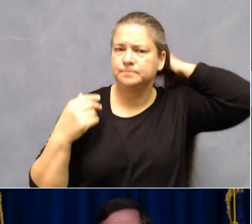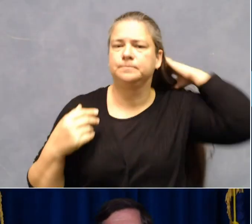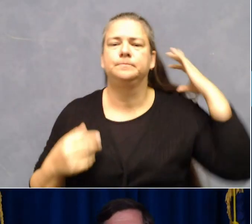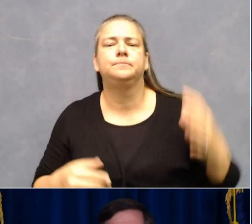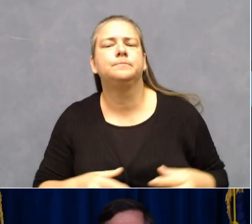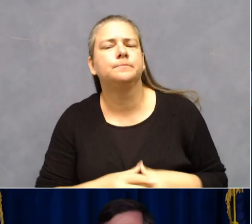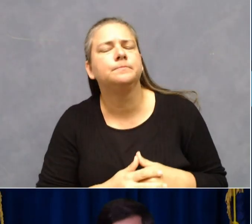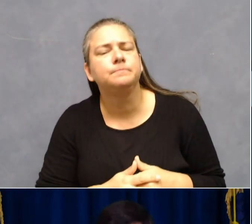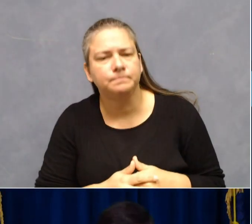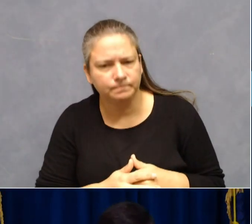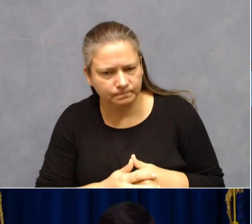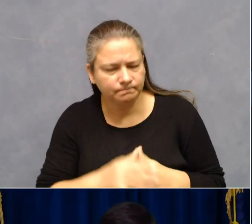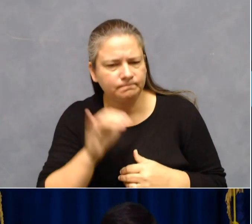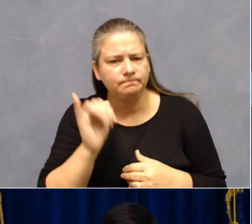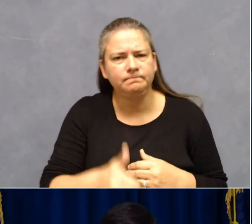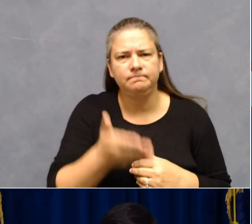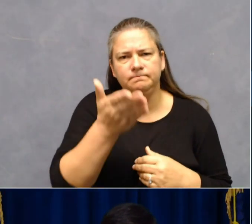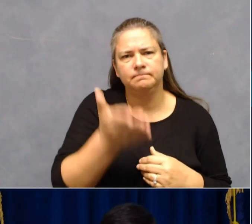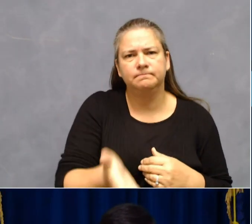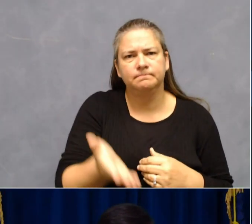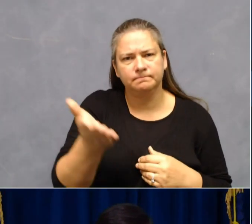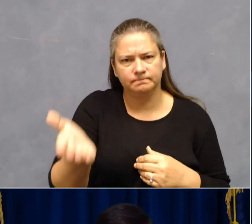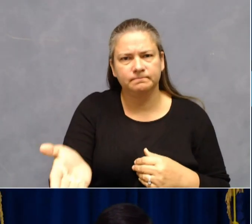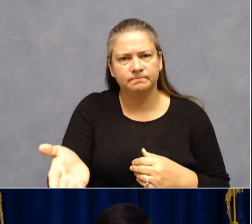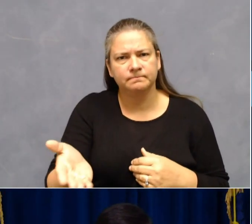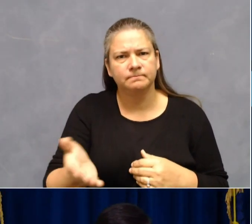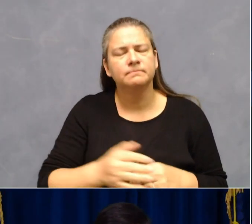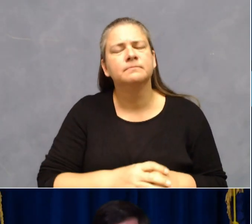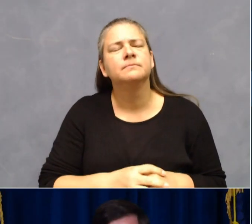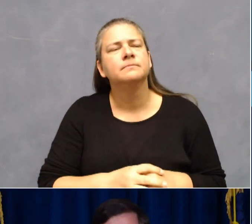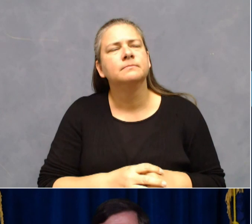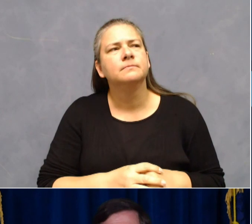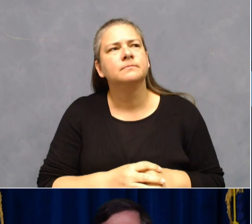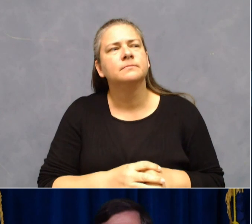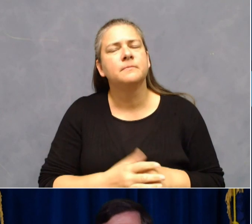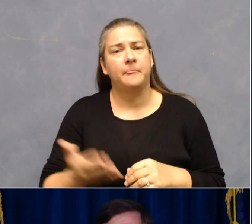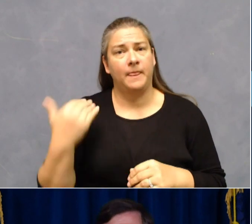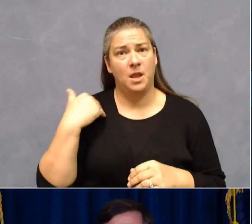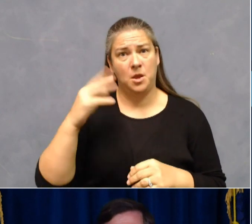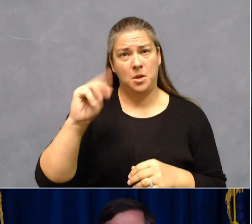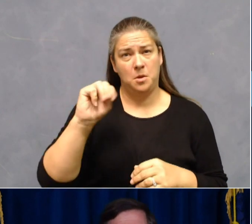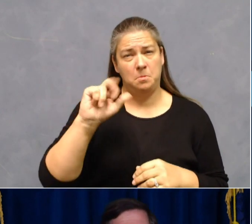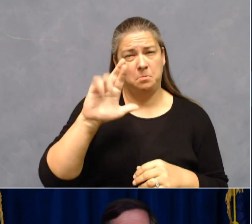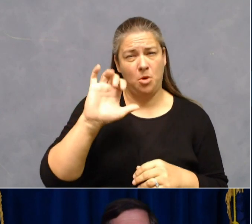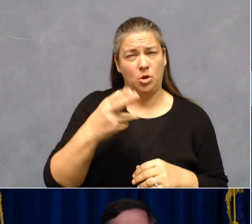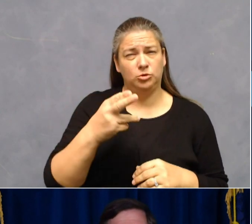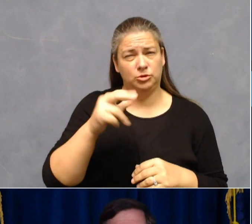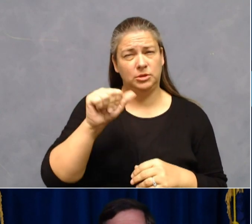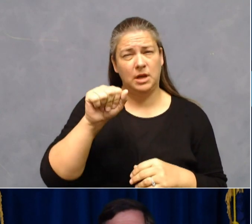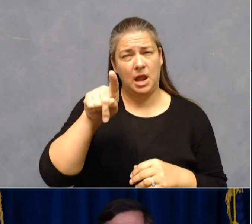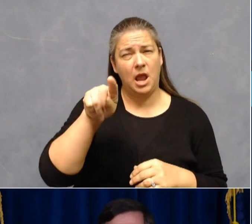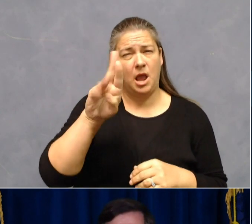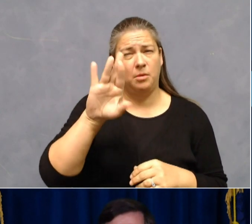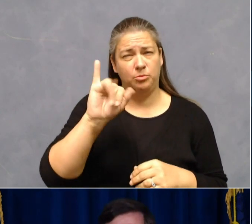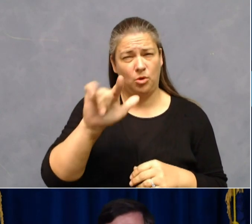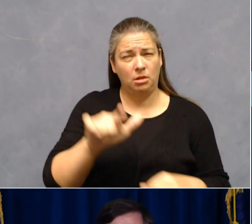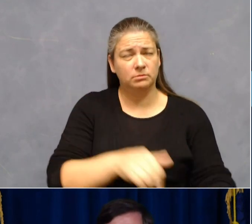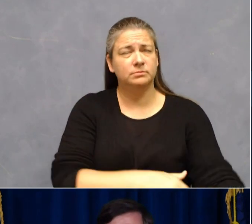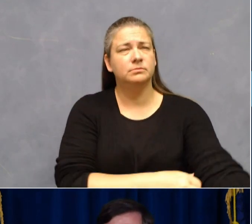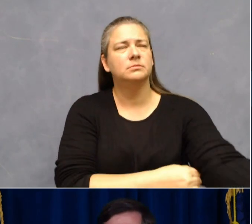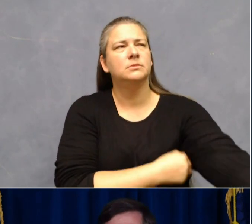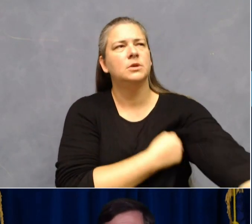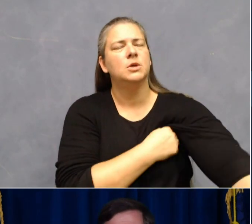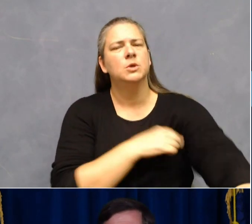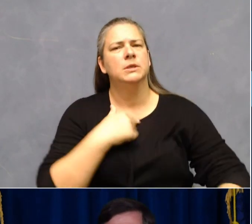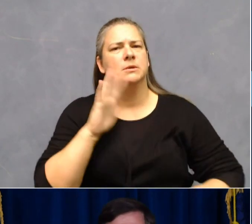Here they are. So back in March and early April, when we were having the escalation,